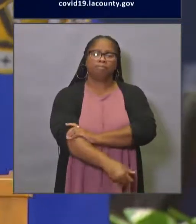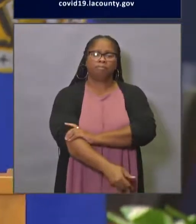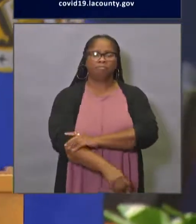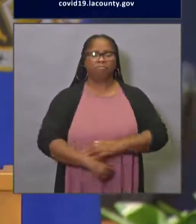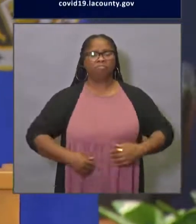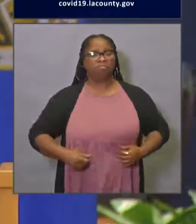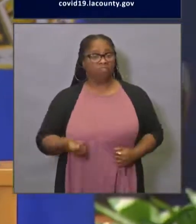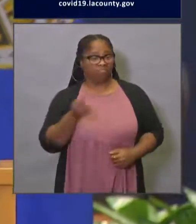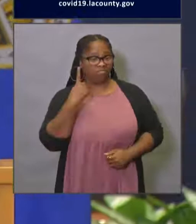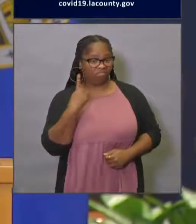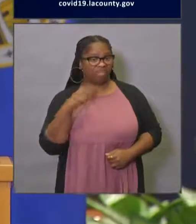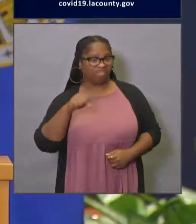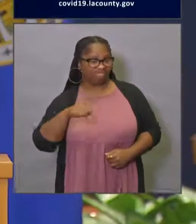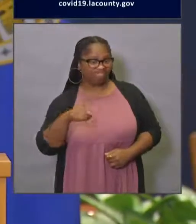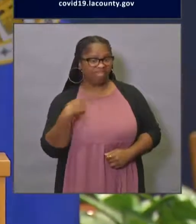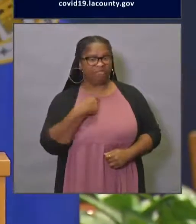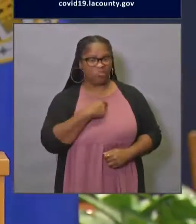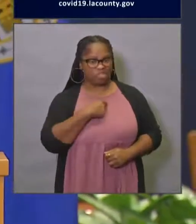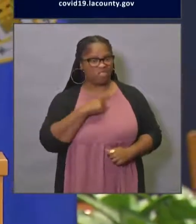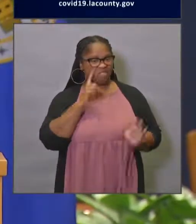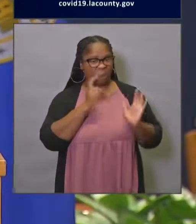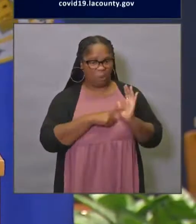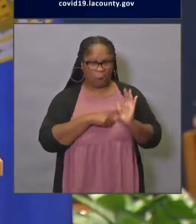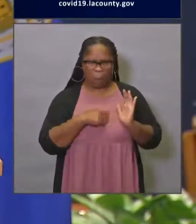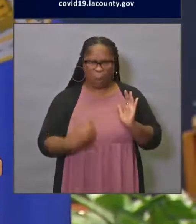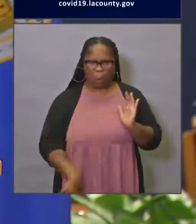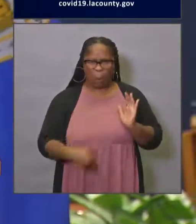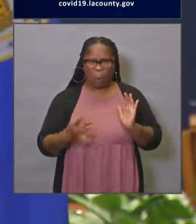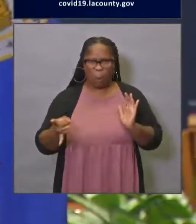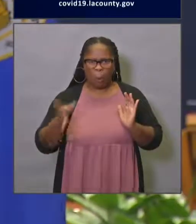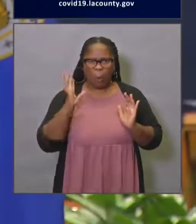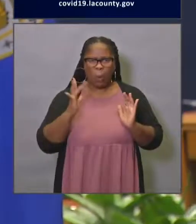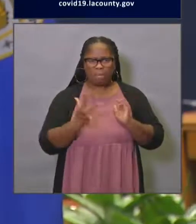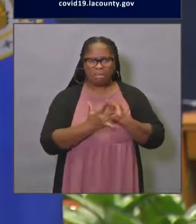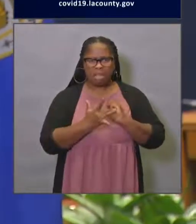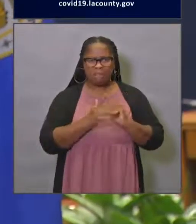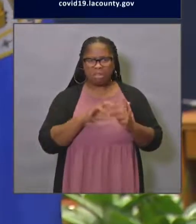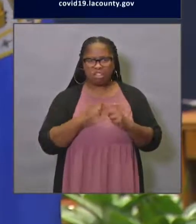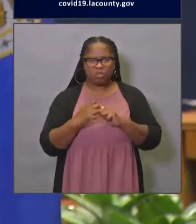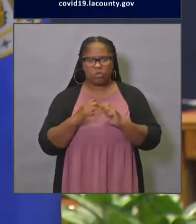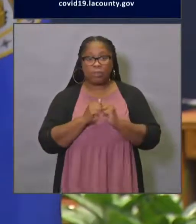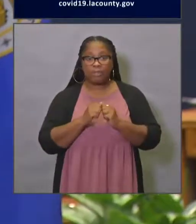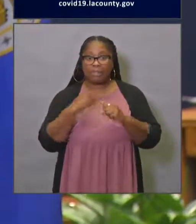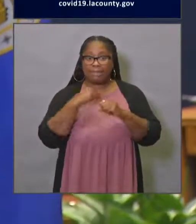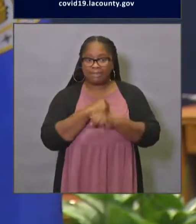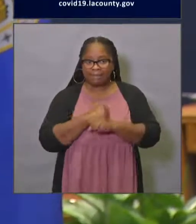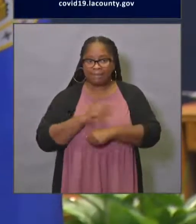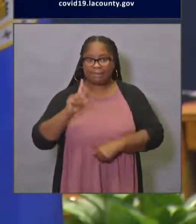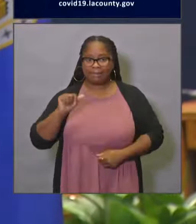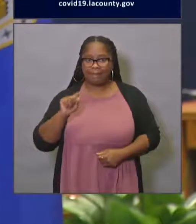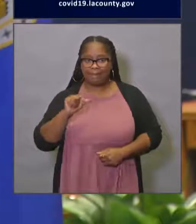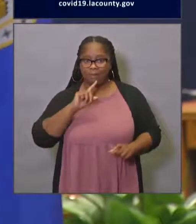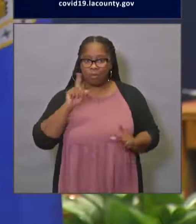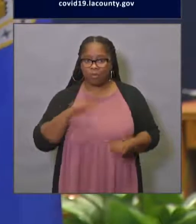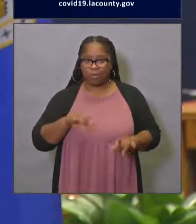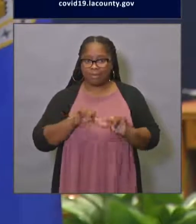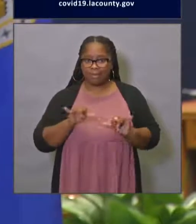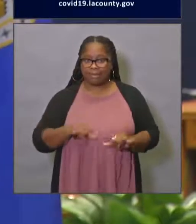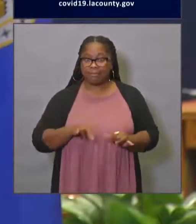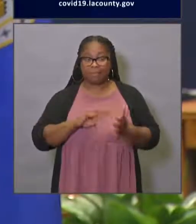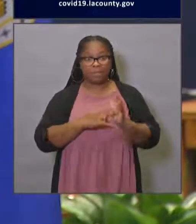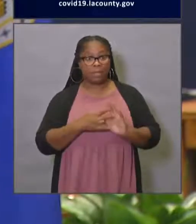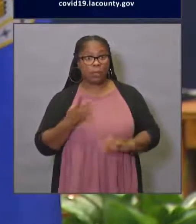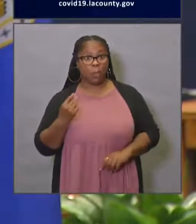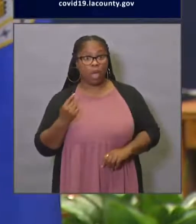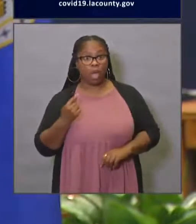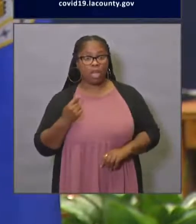been experiencing some significant technical issues with data reporting systems, and this has resulted in delays,